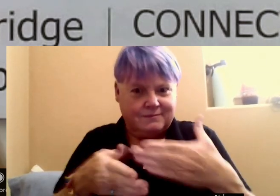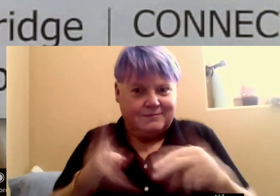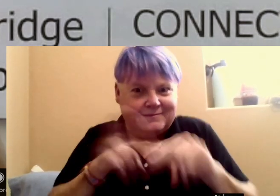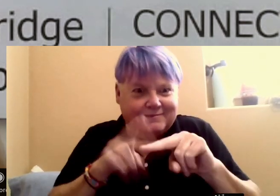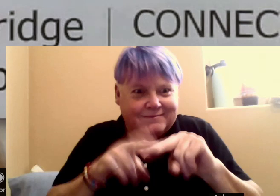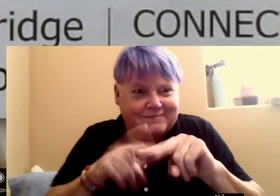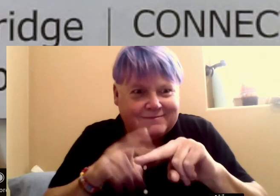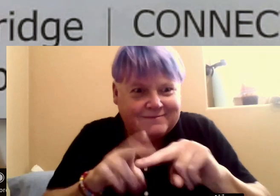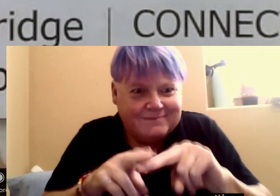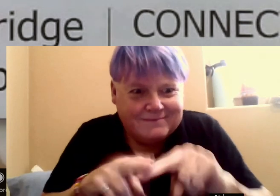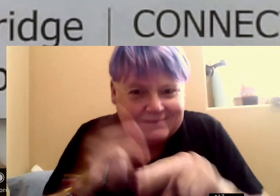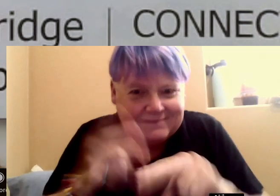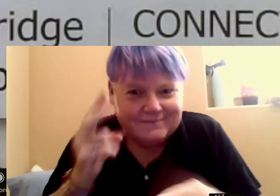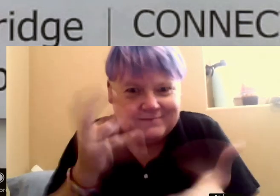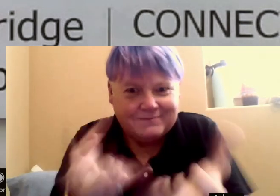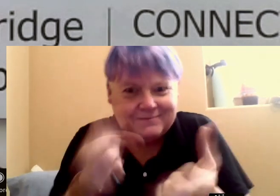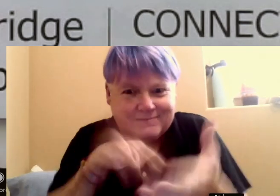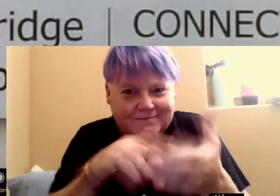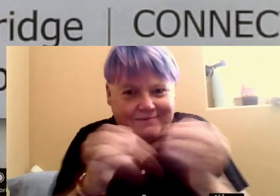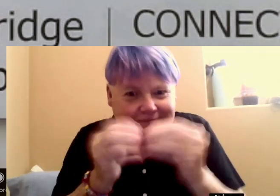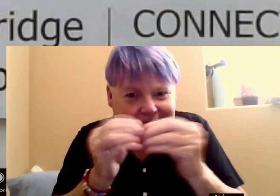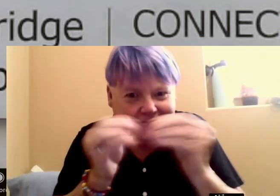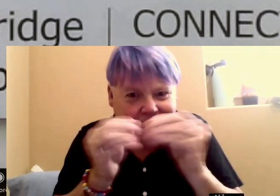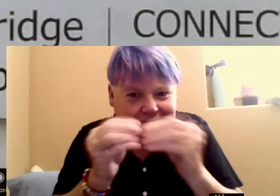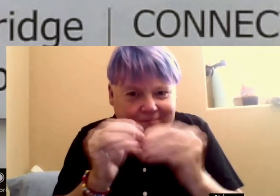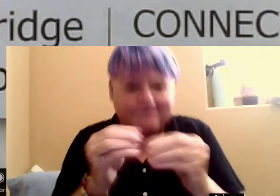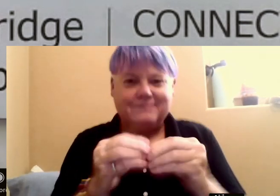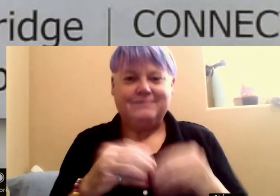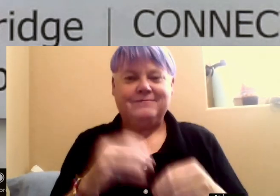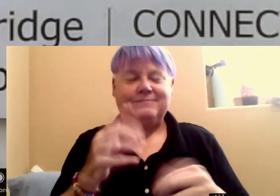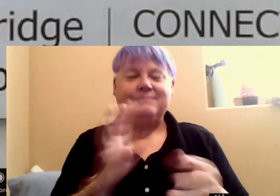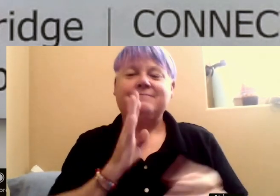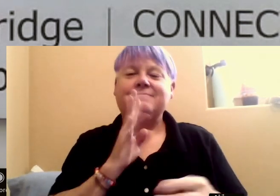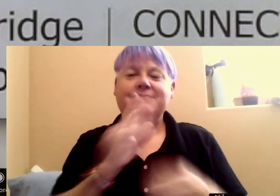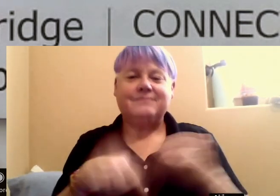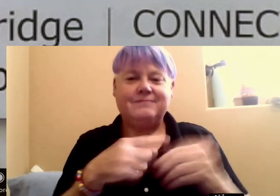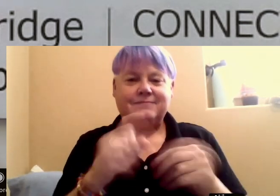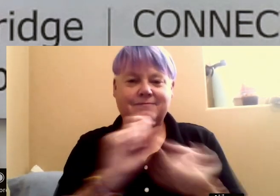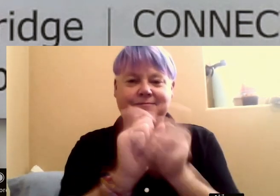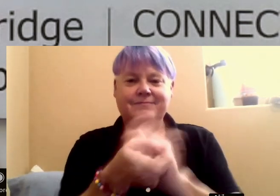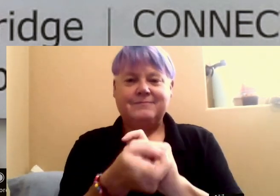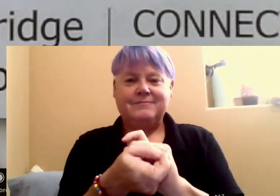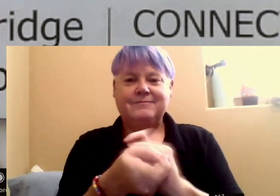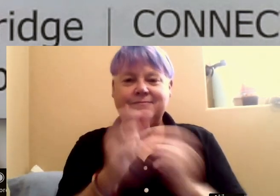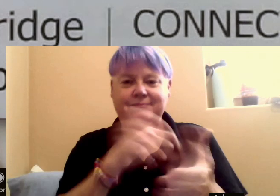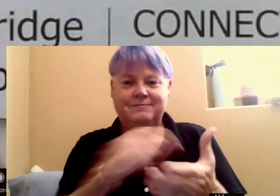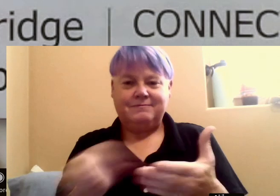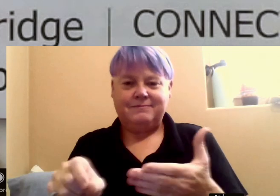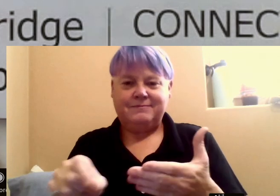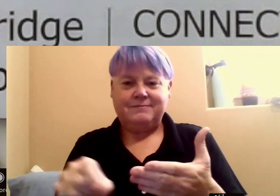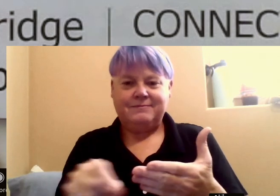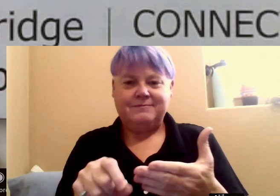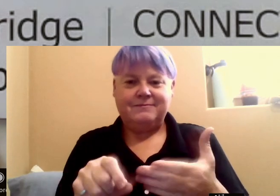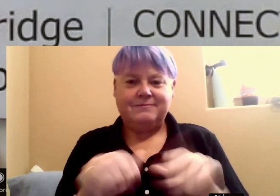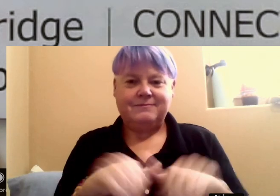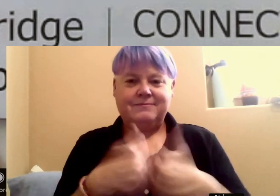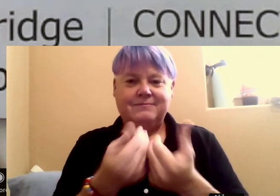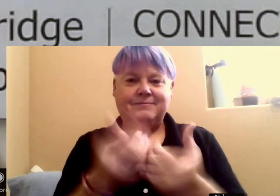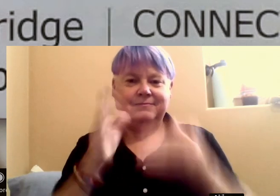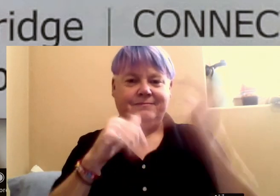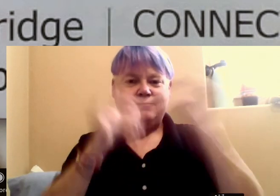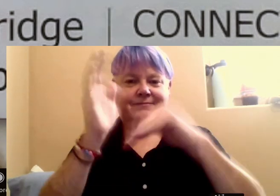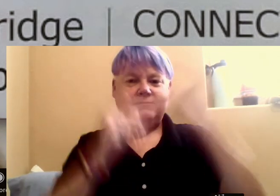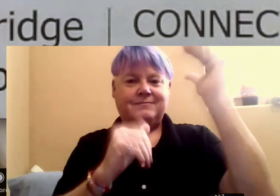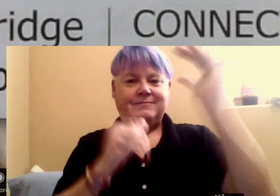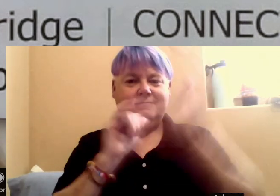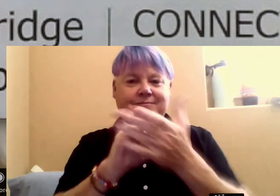And I'm just wondering if, you know, you could talk about how that changes your writing process and how, you know, you build that sort of mystery world